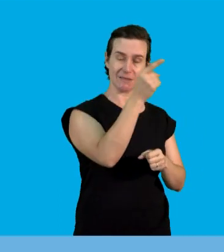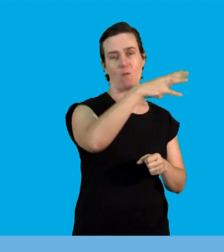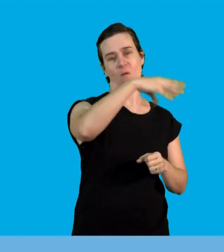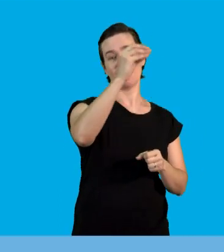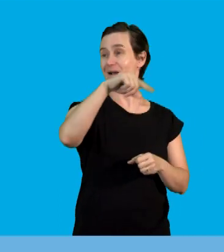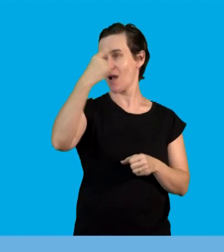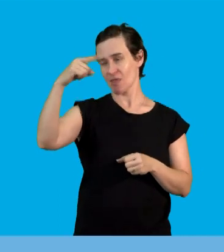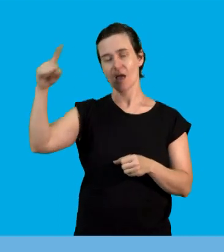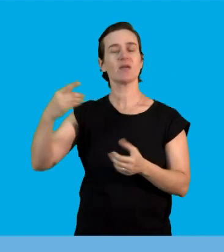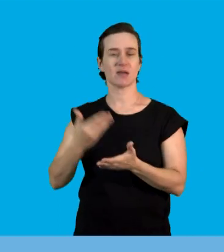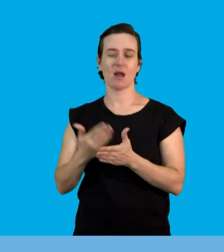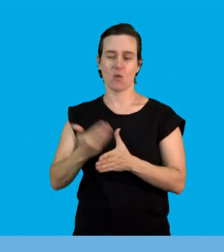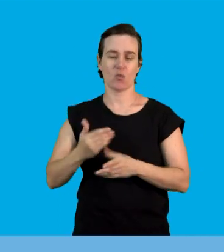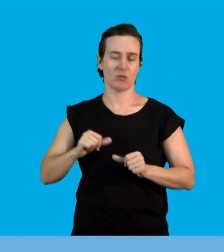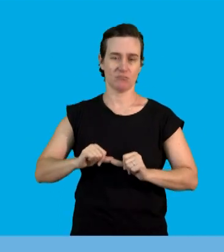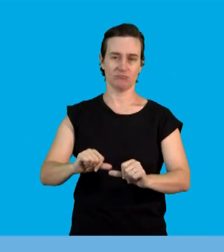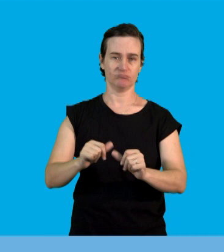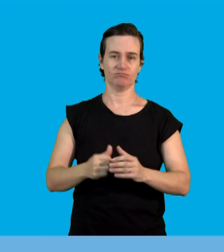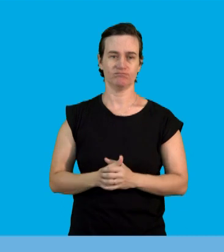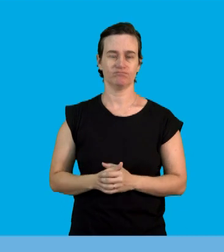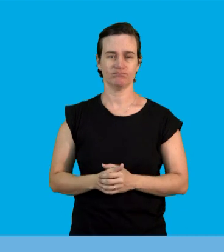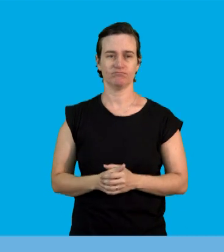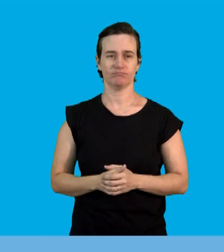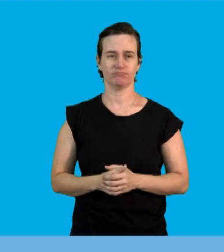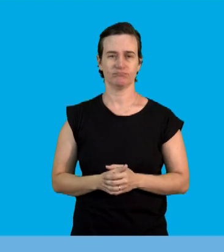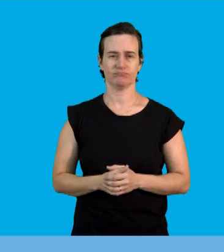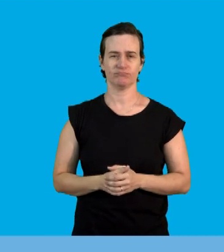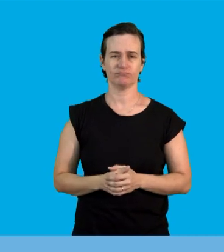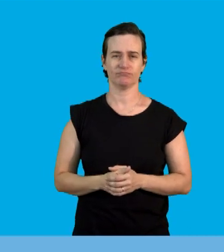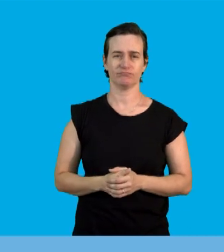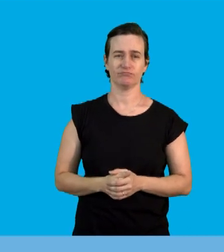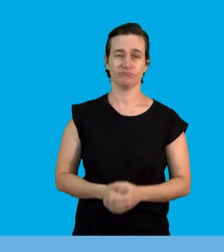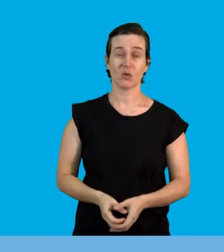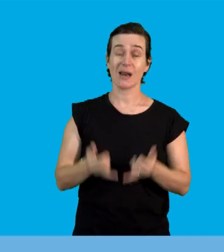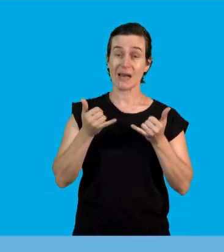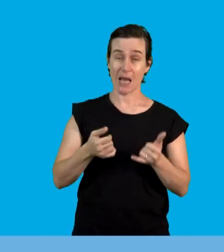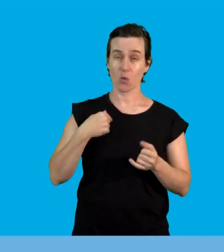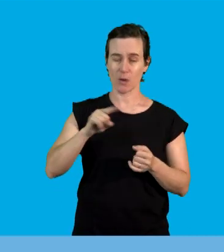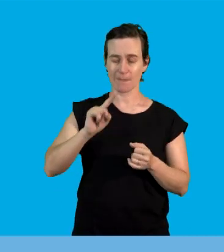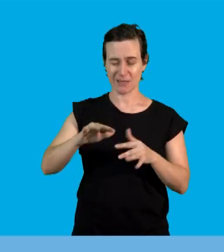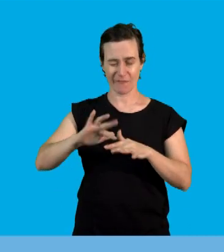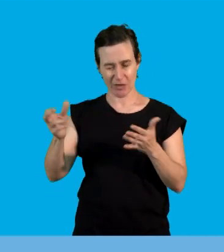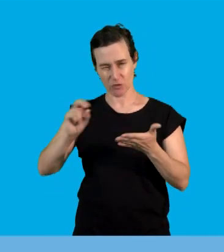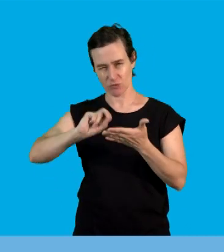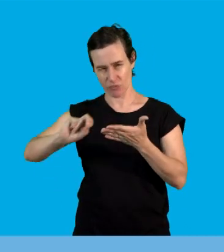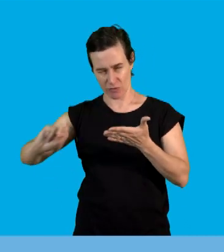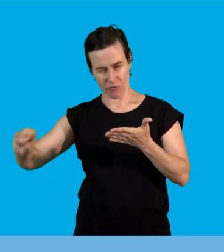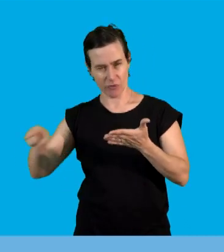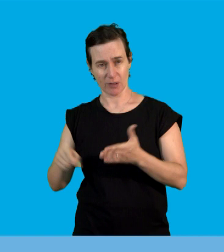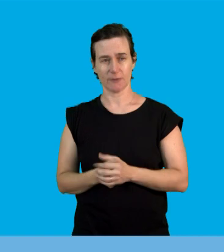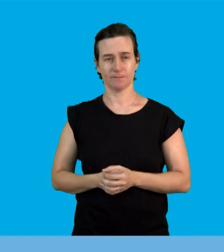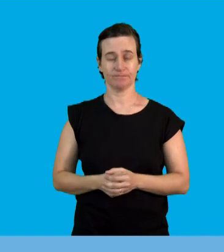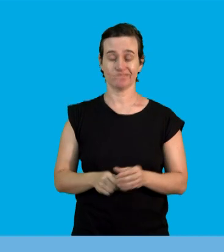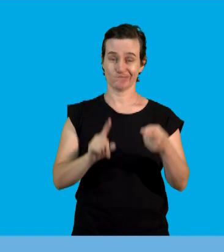other ones will still be functioning. Now, we now need to complete this statement still under practice